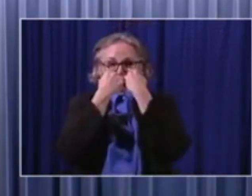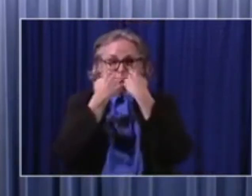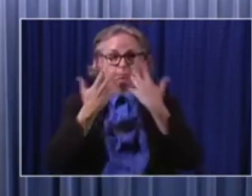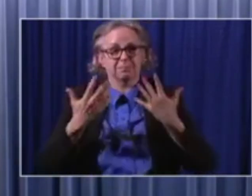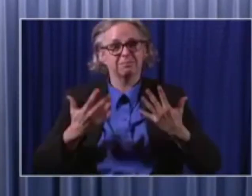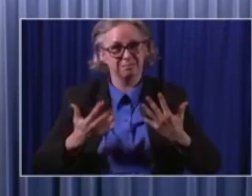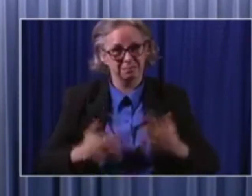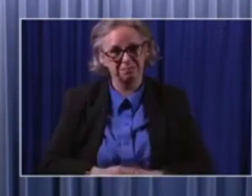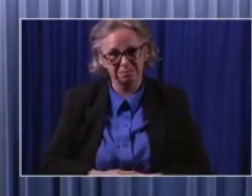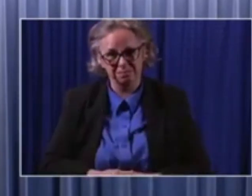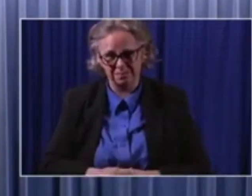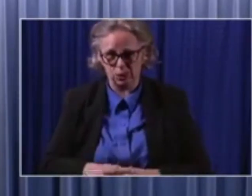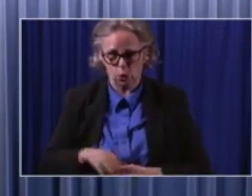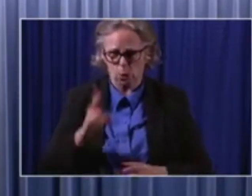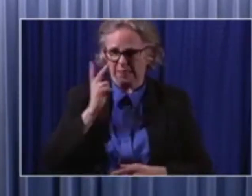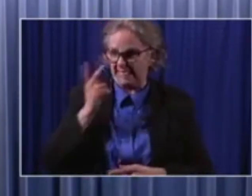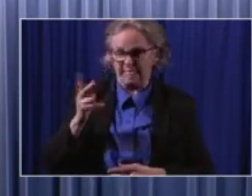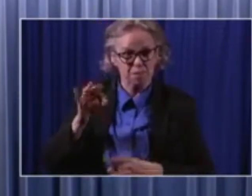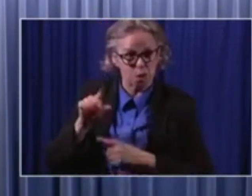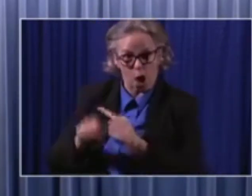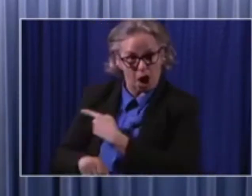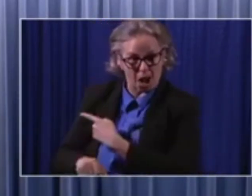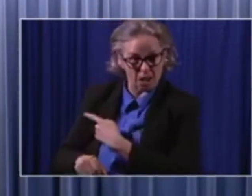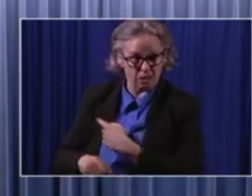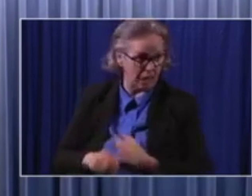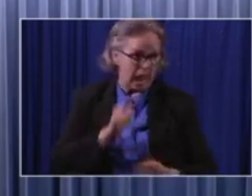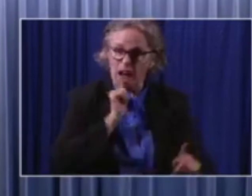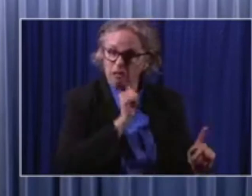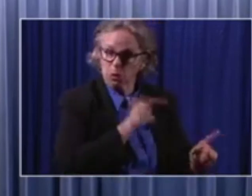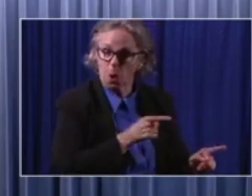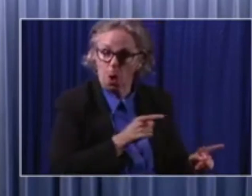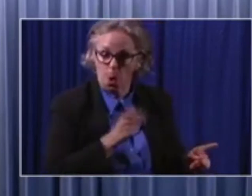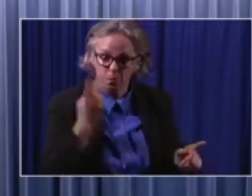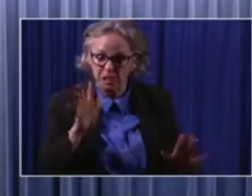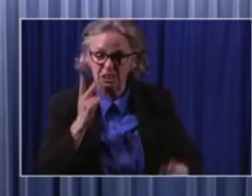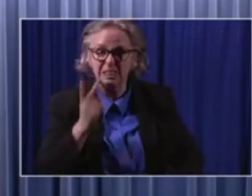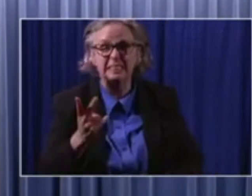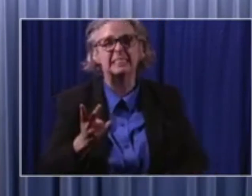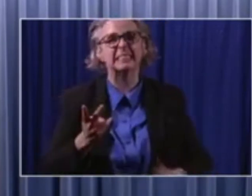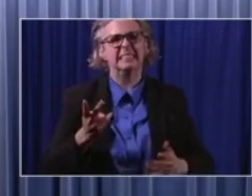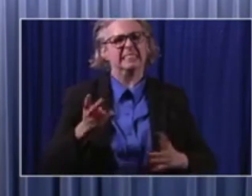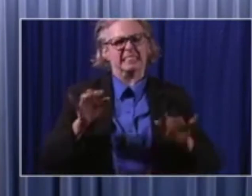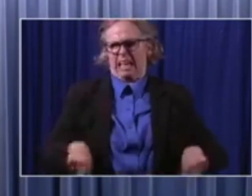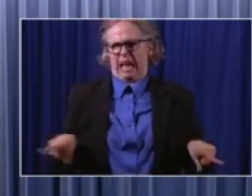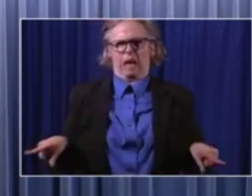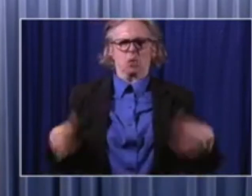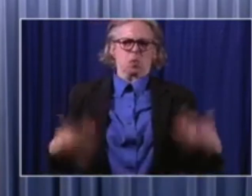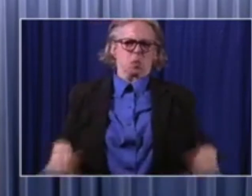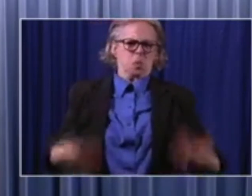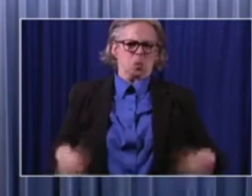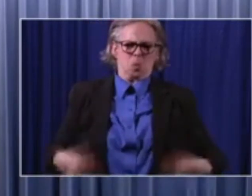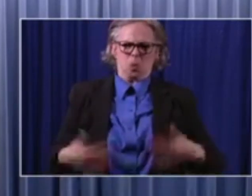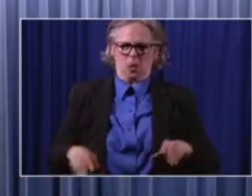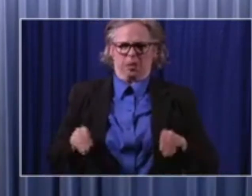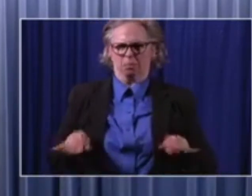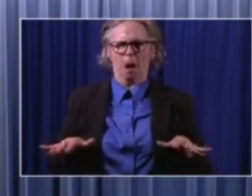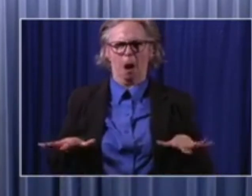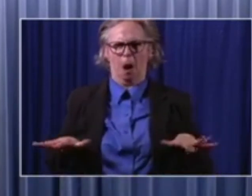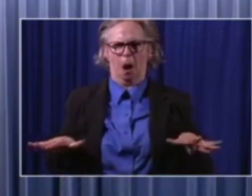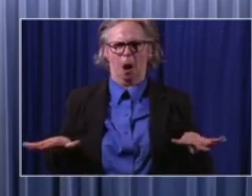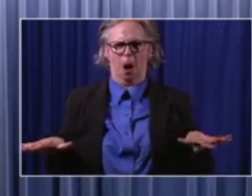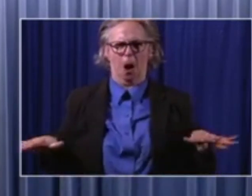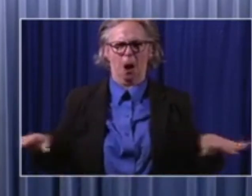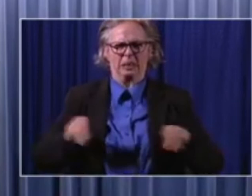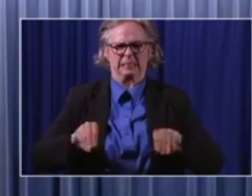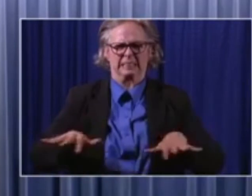seeing in Florida or Arizona or some parts of Texas. It's there, and it's going to take a while for that storm to recede.